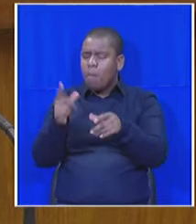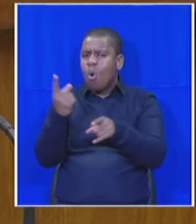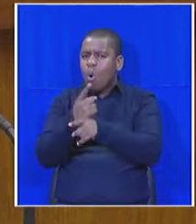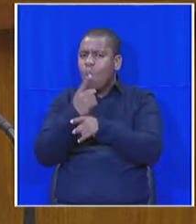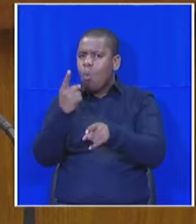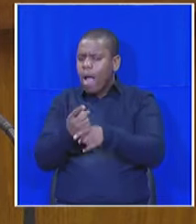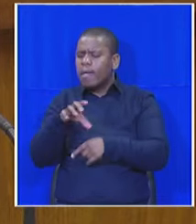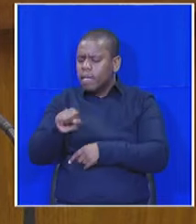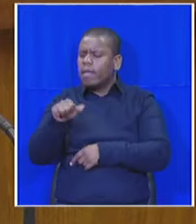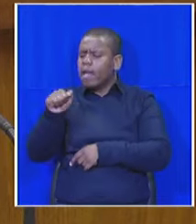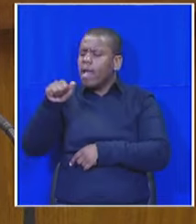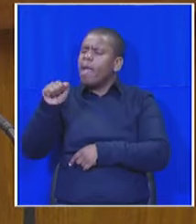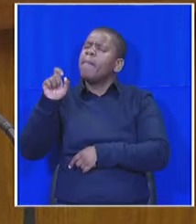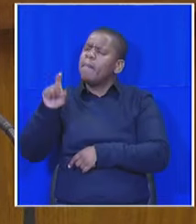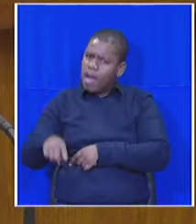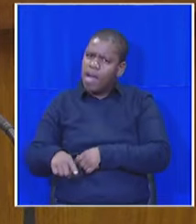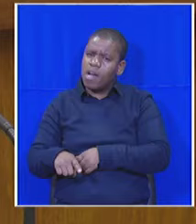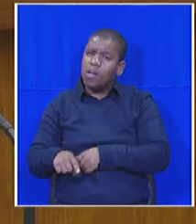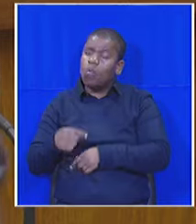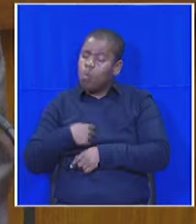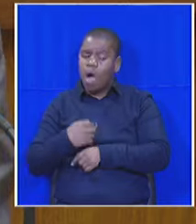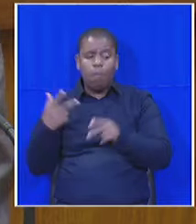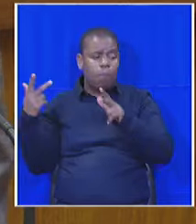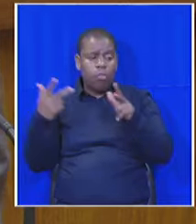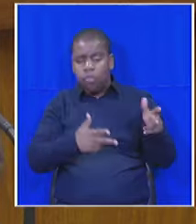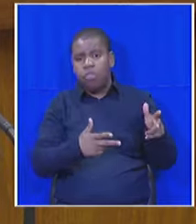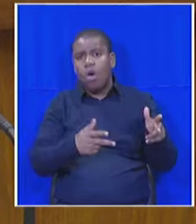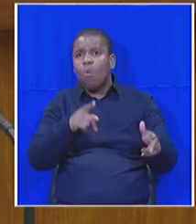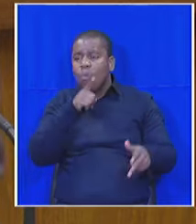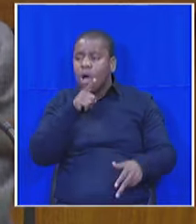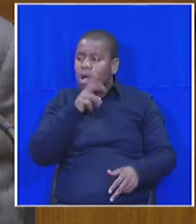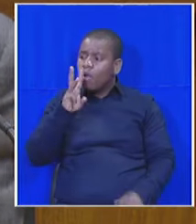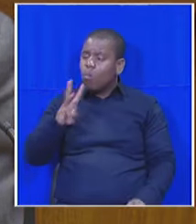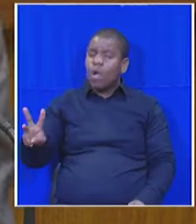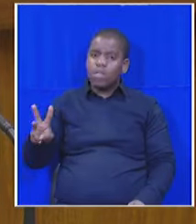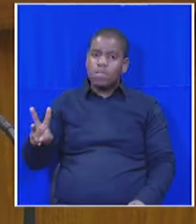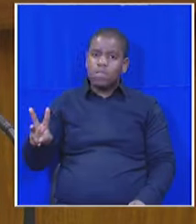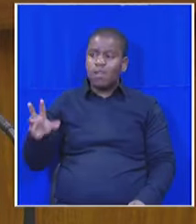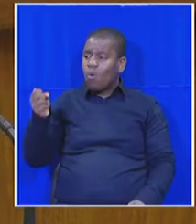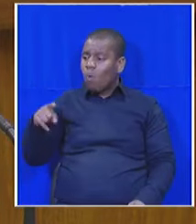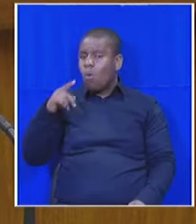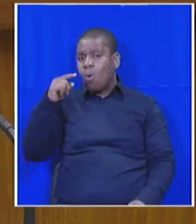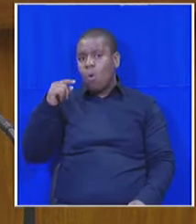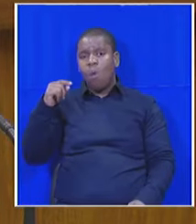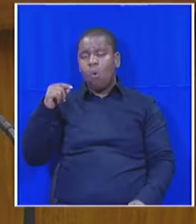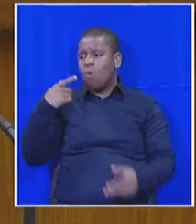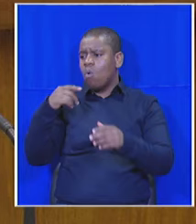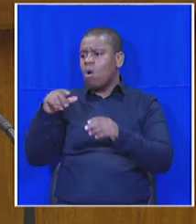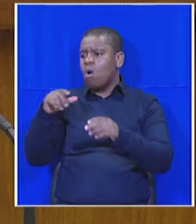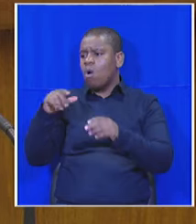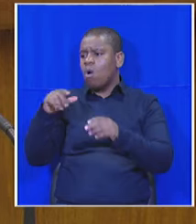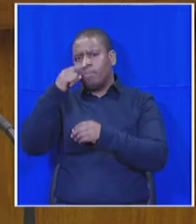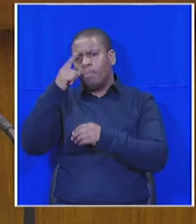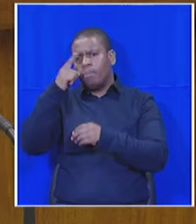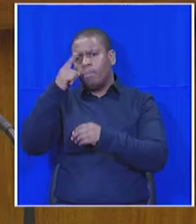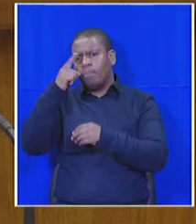African Airways. Why are we enriching the West? Why are we enriching the imperialists when we have our own?